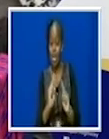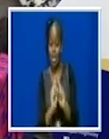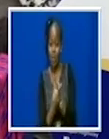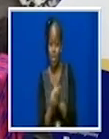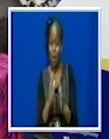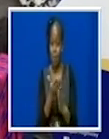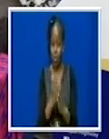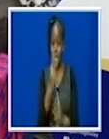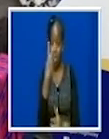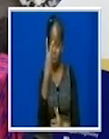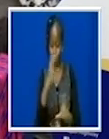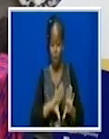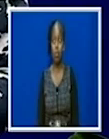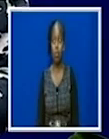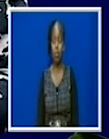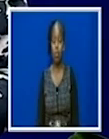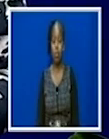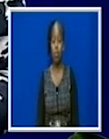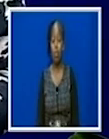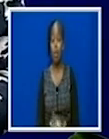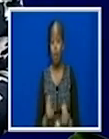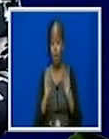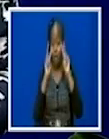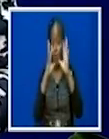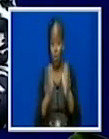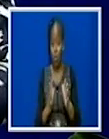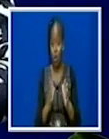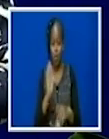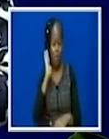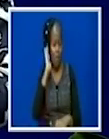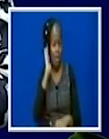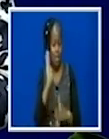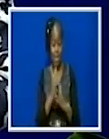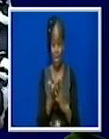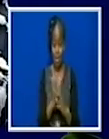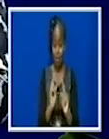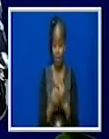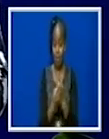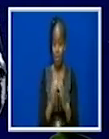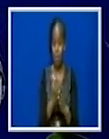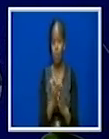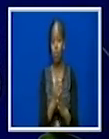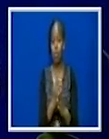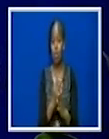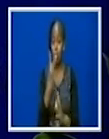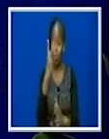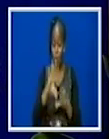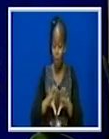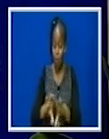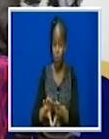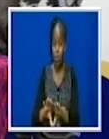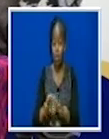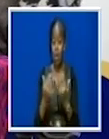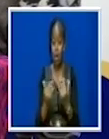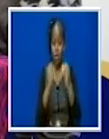the cohesive and the adhesive force. So viewers, we've heard clearly the difference between the adhesive and the cohesive forces. So Mwalimu,